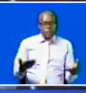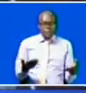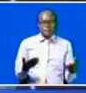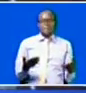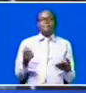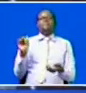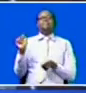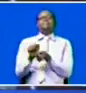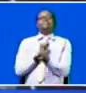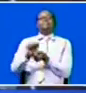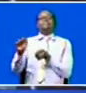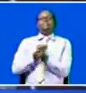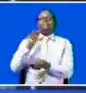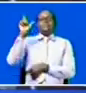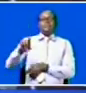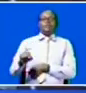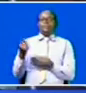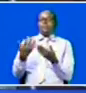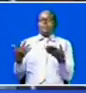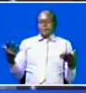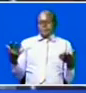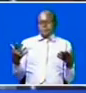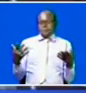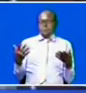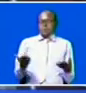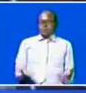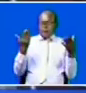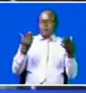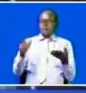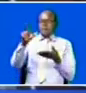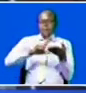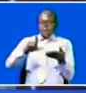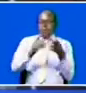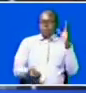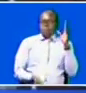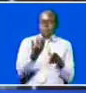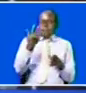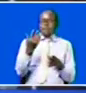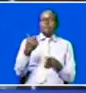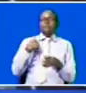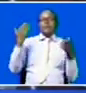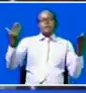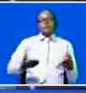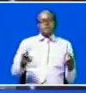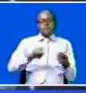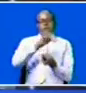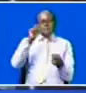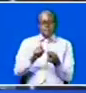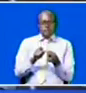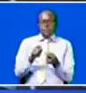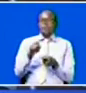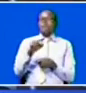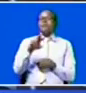proliferation of cheap timber products and to enhance the local production, I have introduced a specific rate of